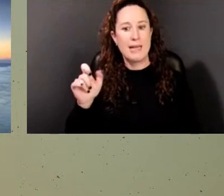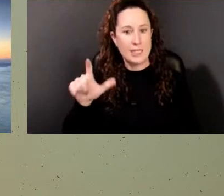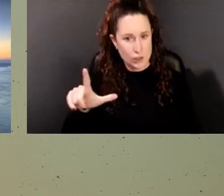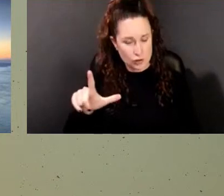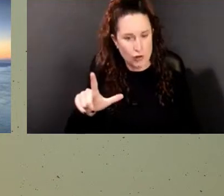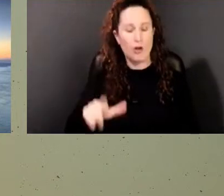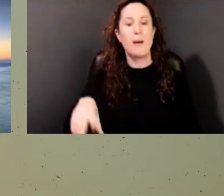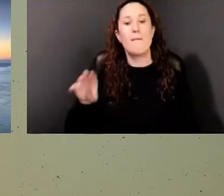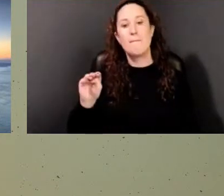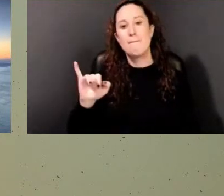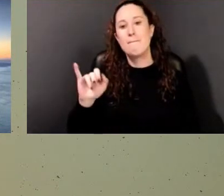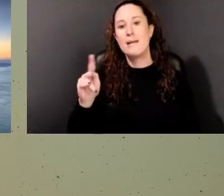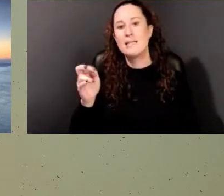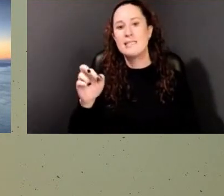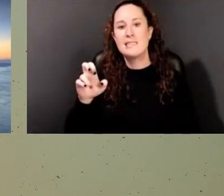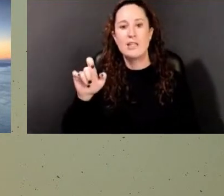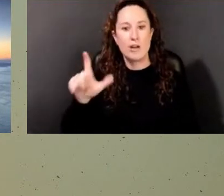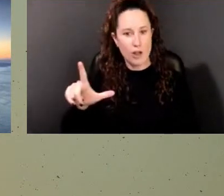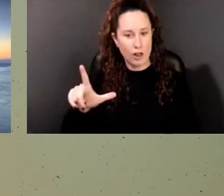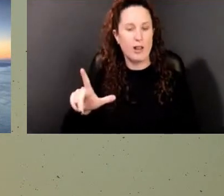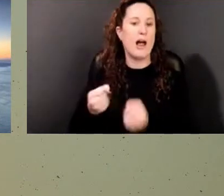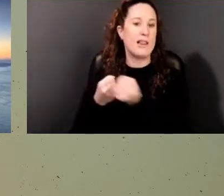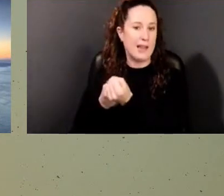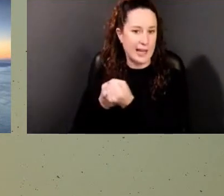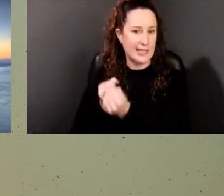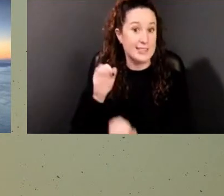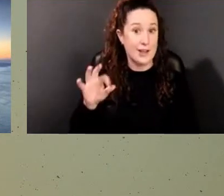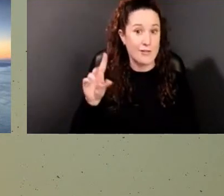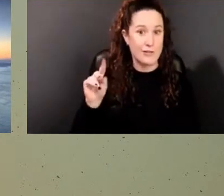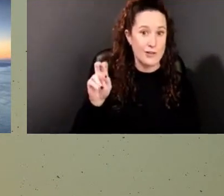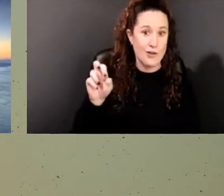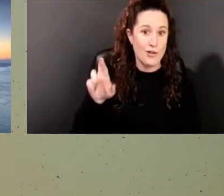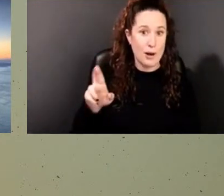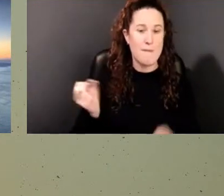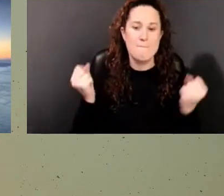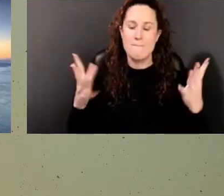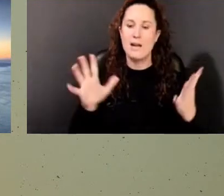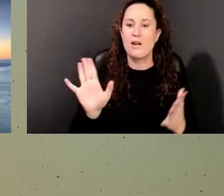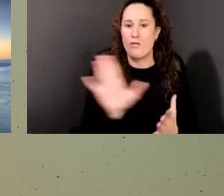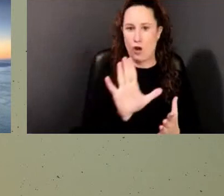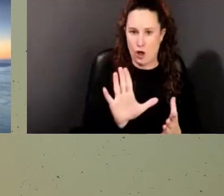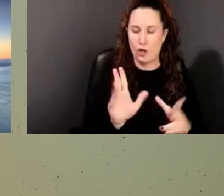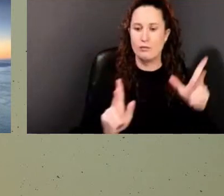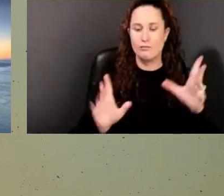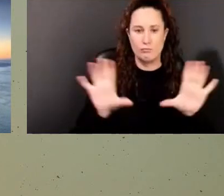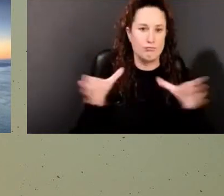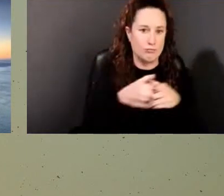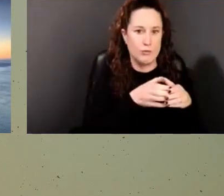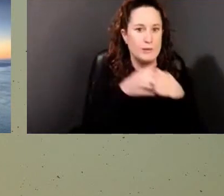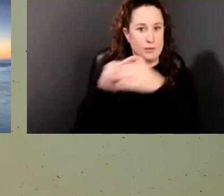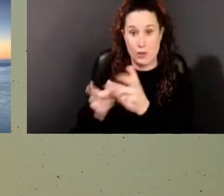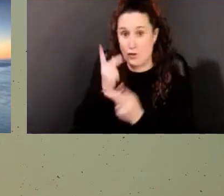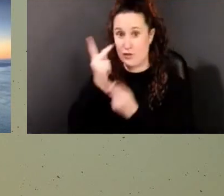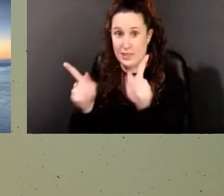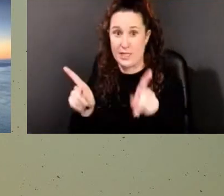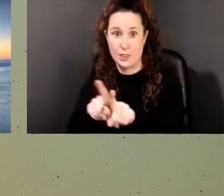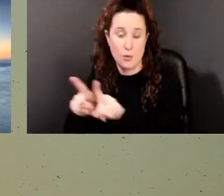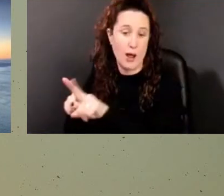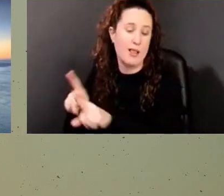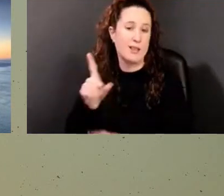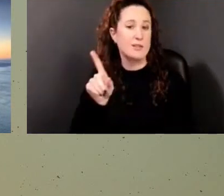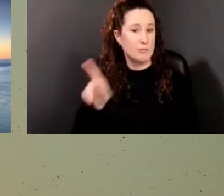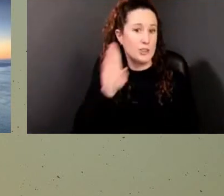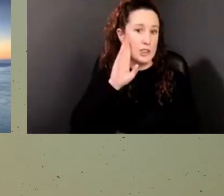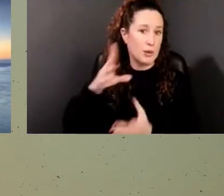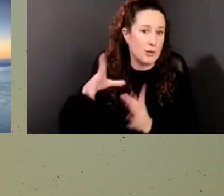Dover, a group whose members I know have visited the site, and Reverend Paige is going to talk about her